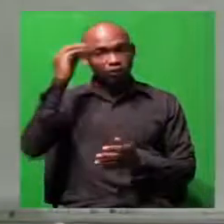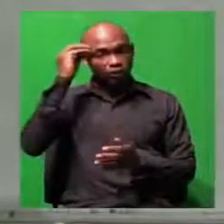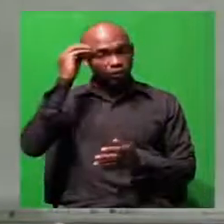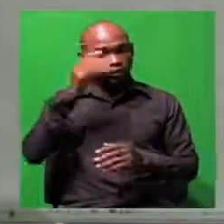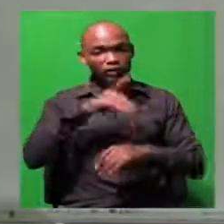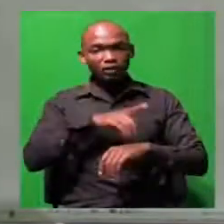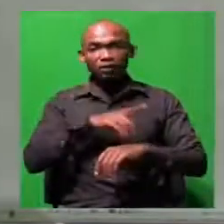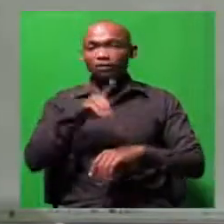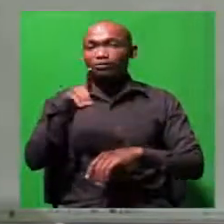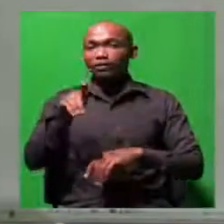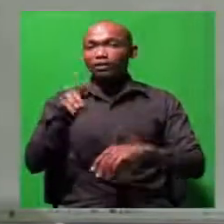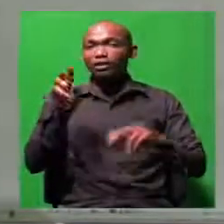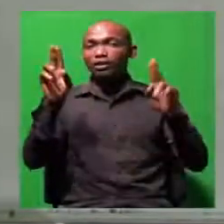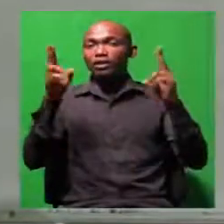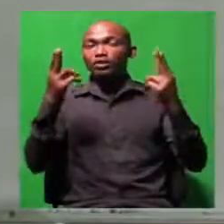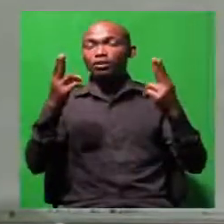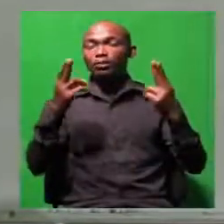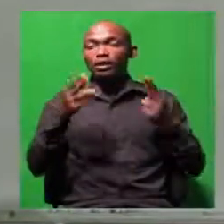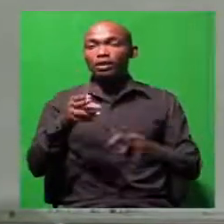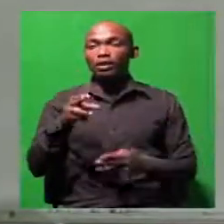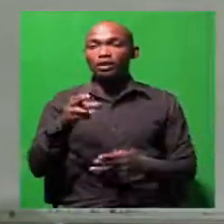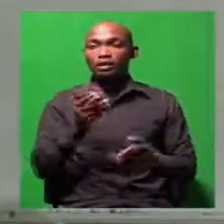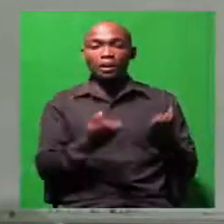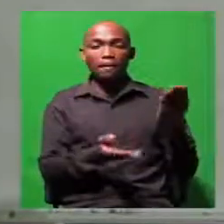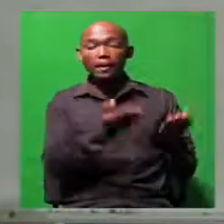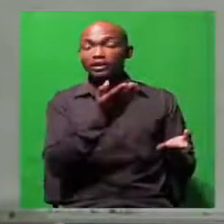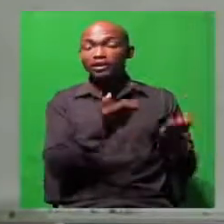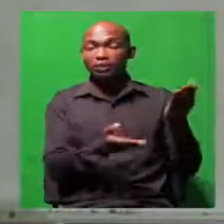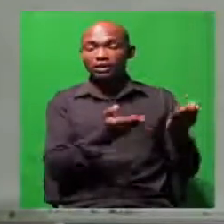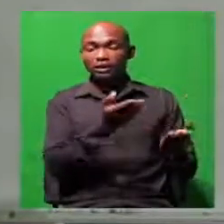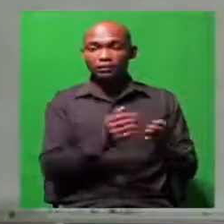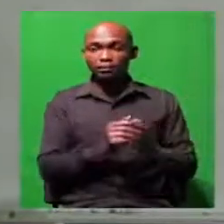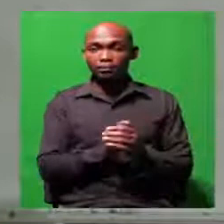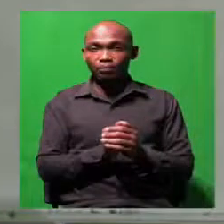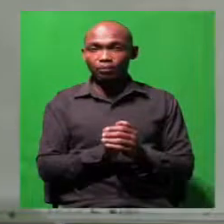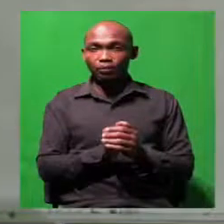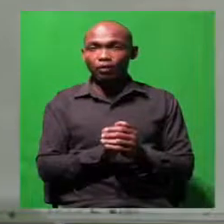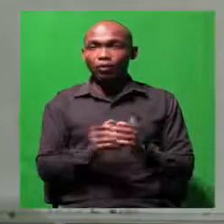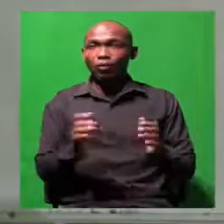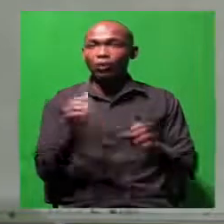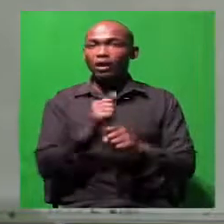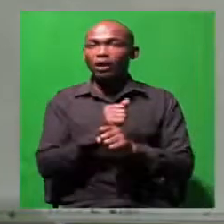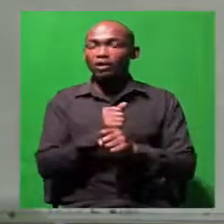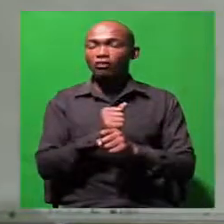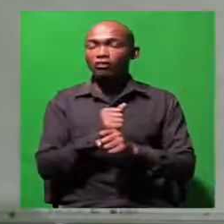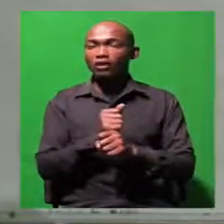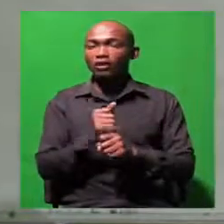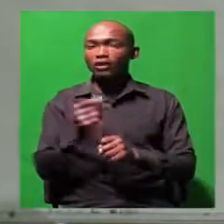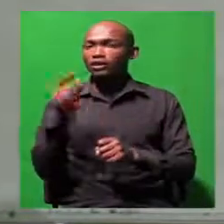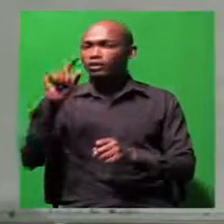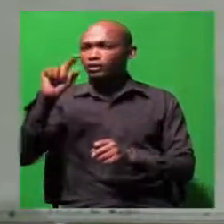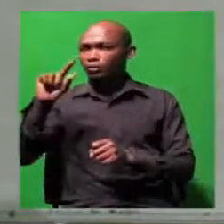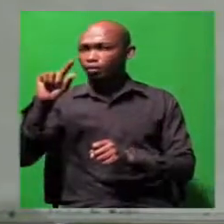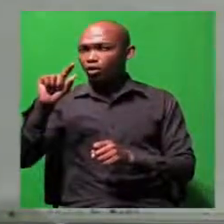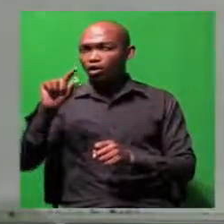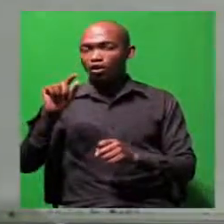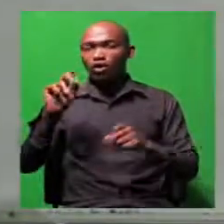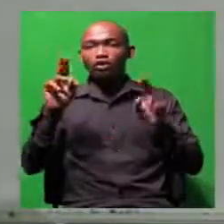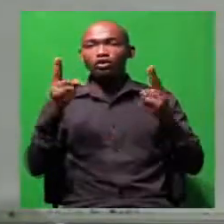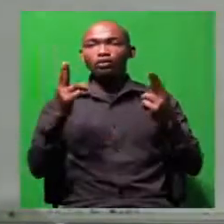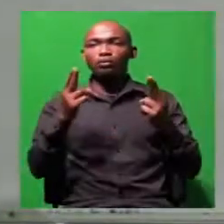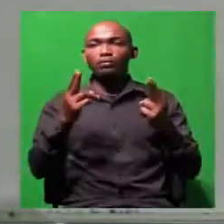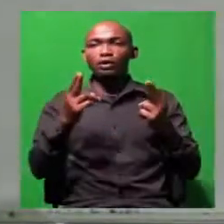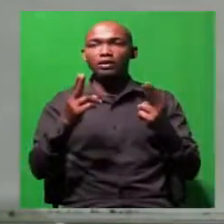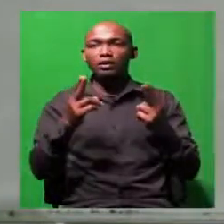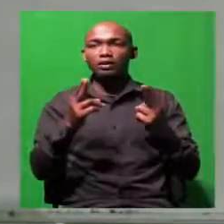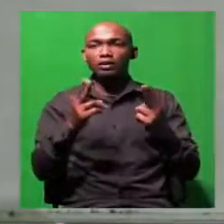Topic is called as measurement. We have subtopic, the volume of irregular objects.